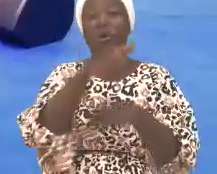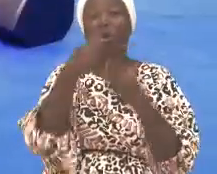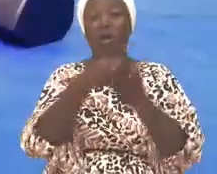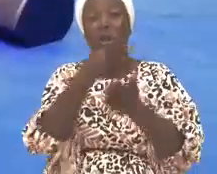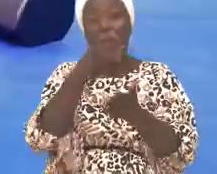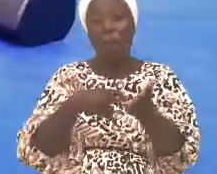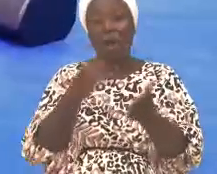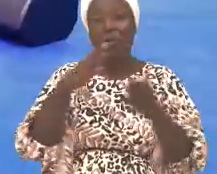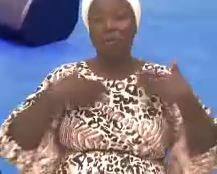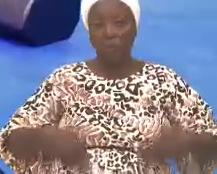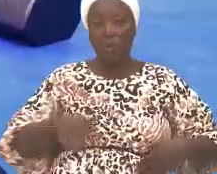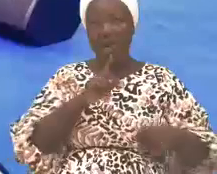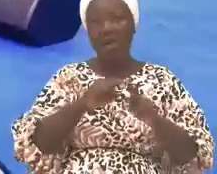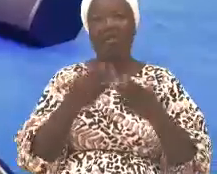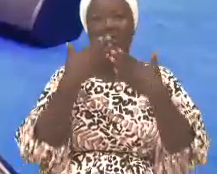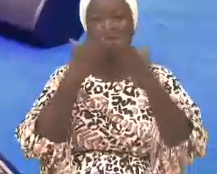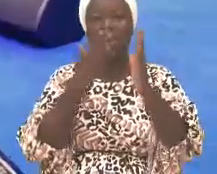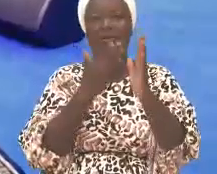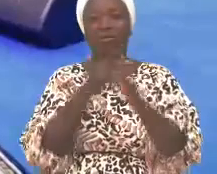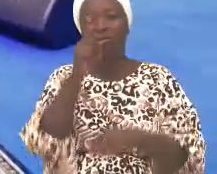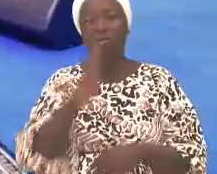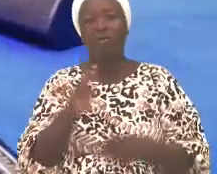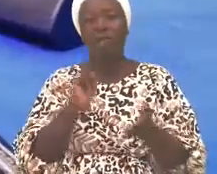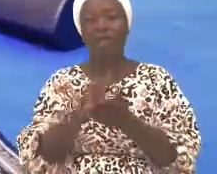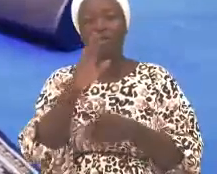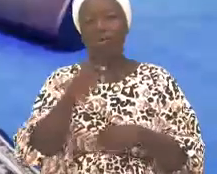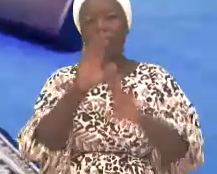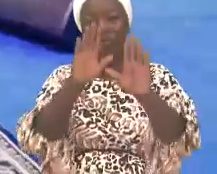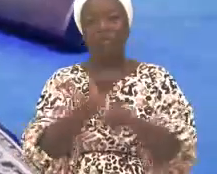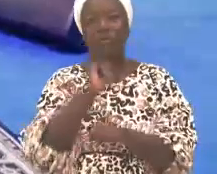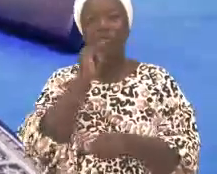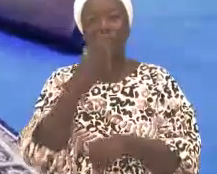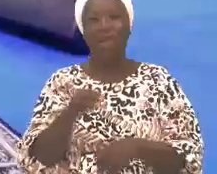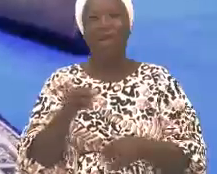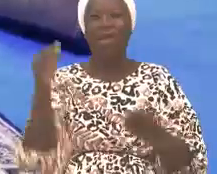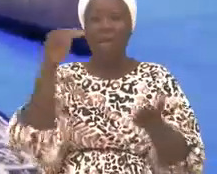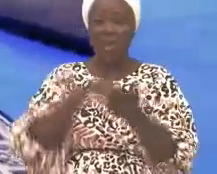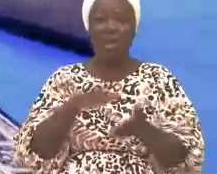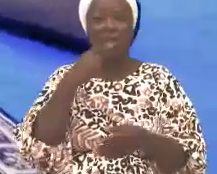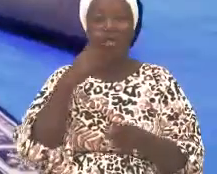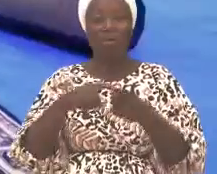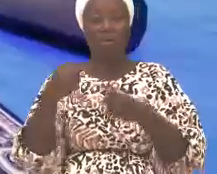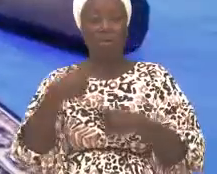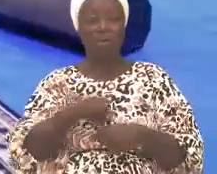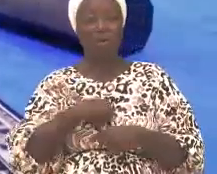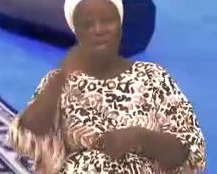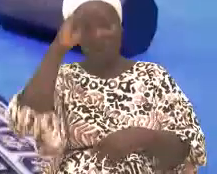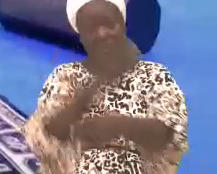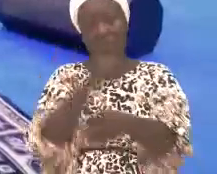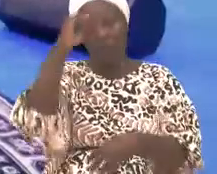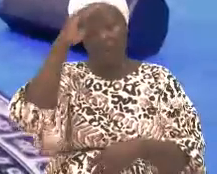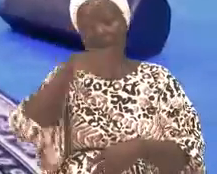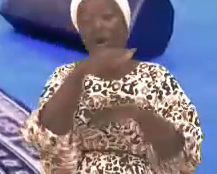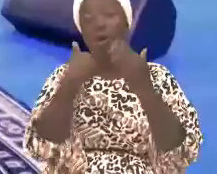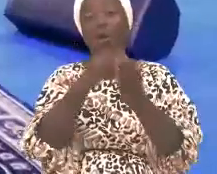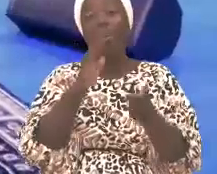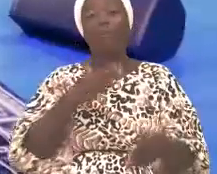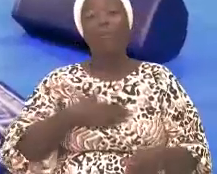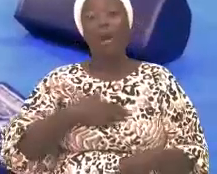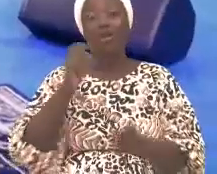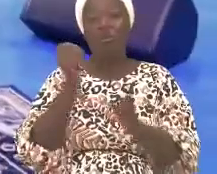God your miracle is there. Moreover, he said unto me, son of man, all my words that I